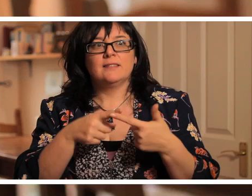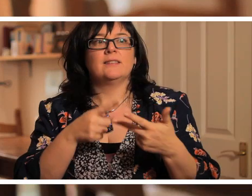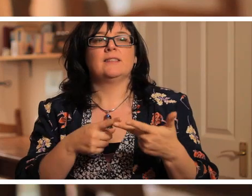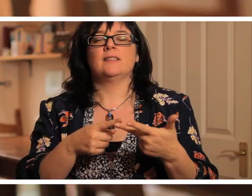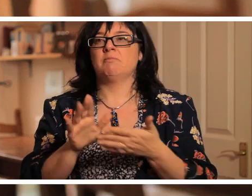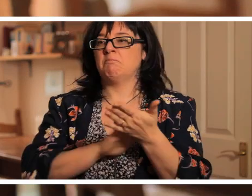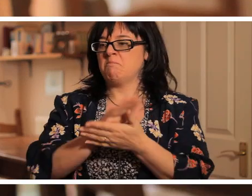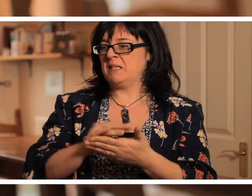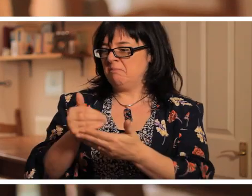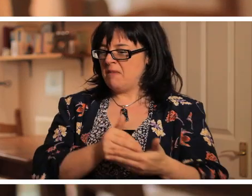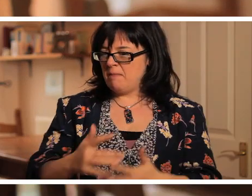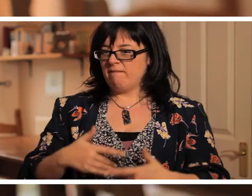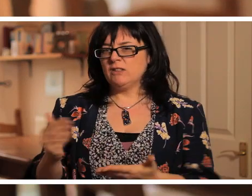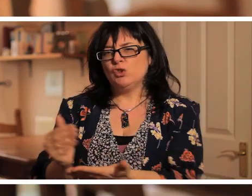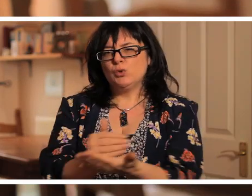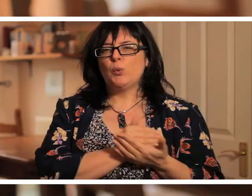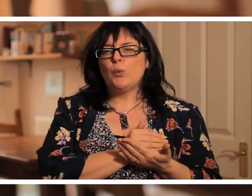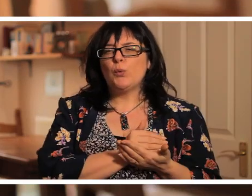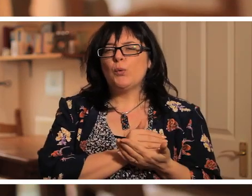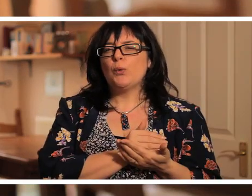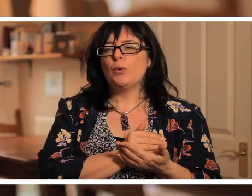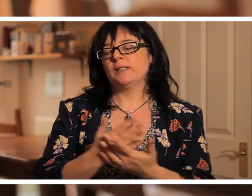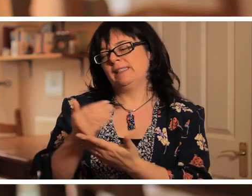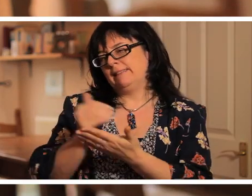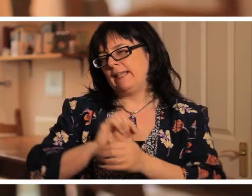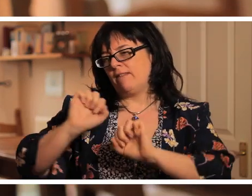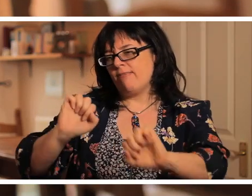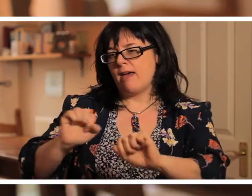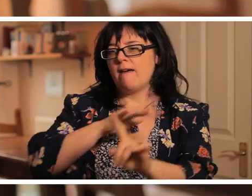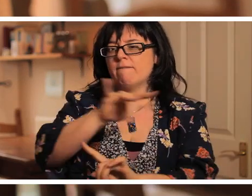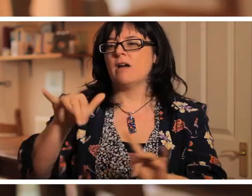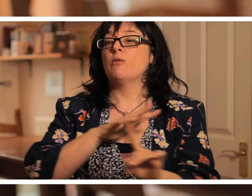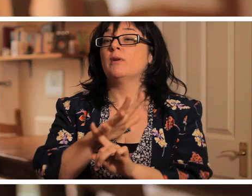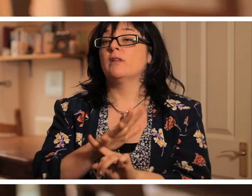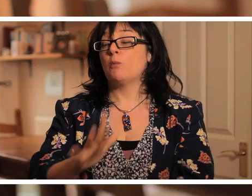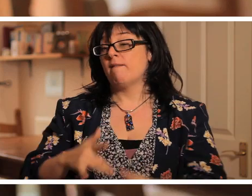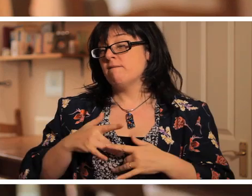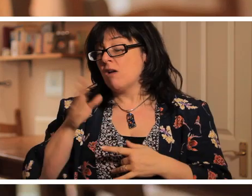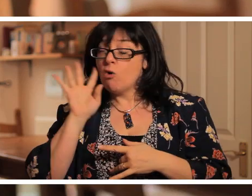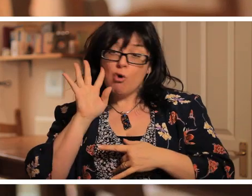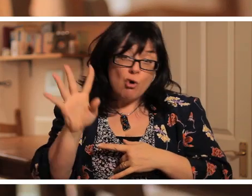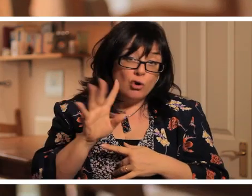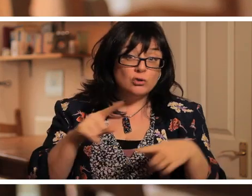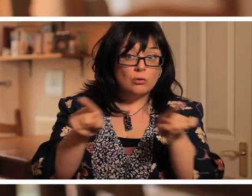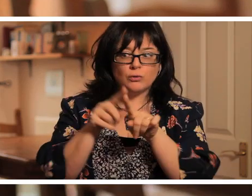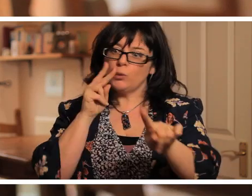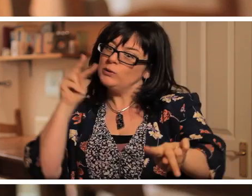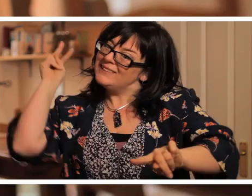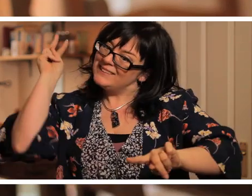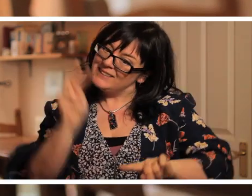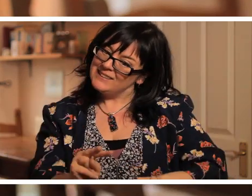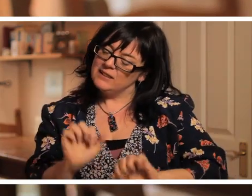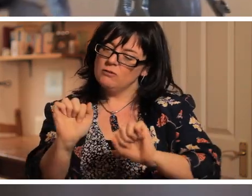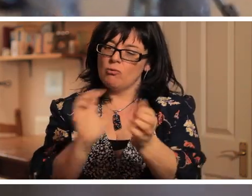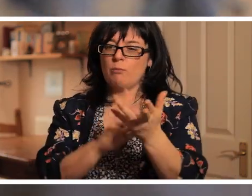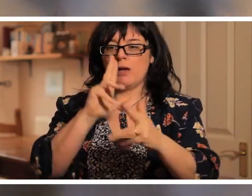It will give you more confidence as a parent to understand what your baby's saying. It means your baby will feel more secure and